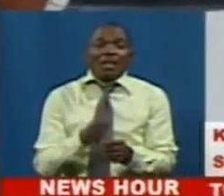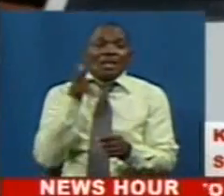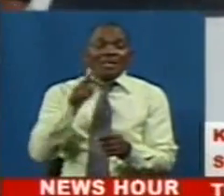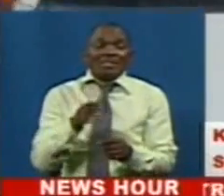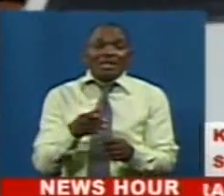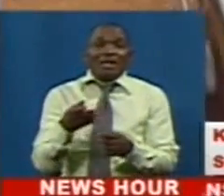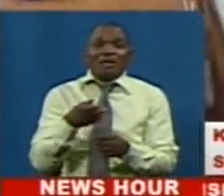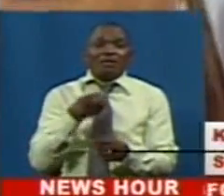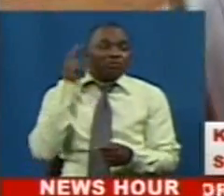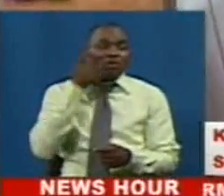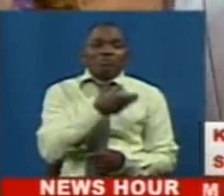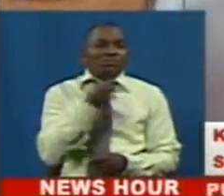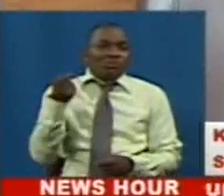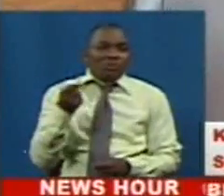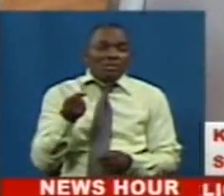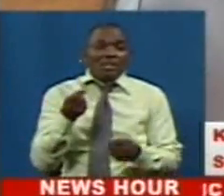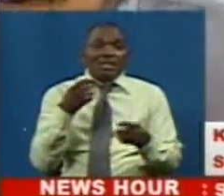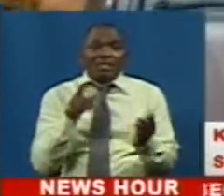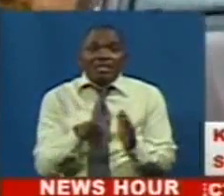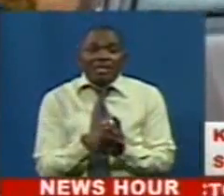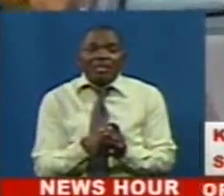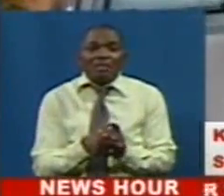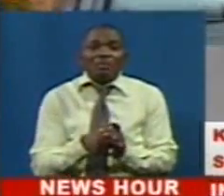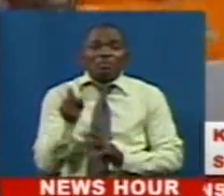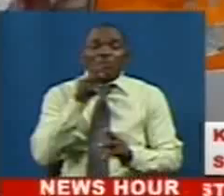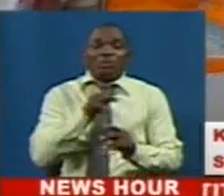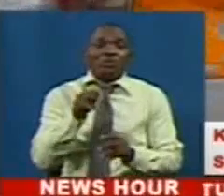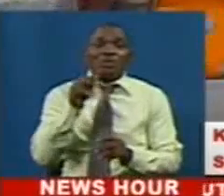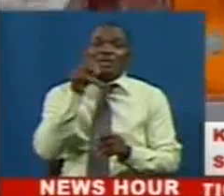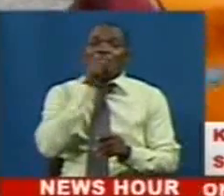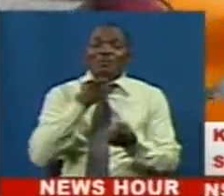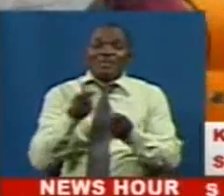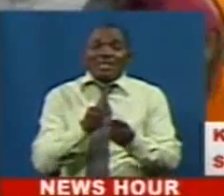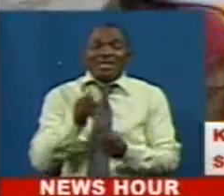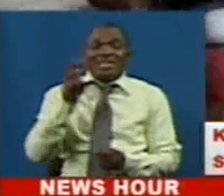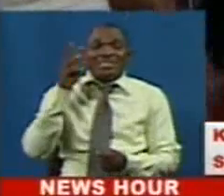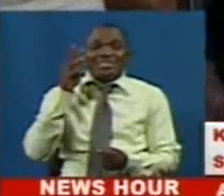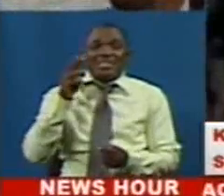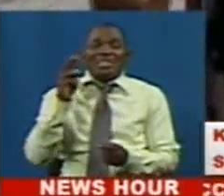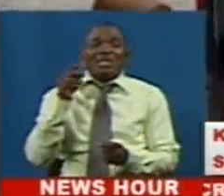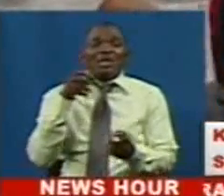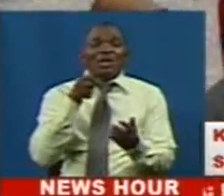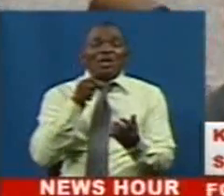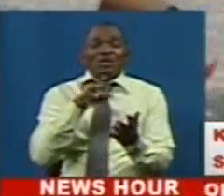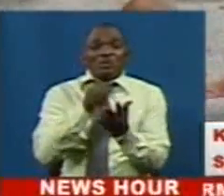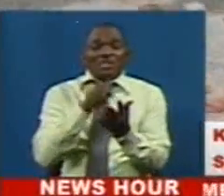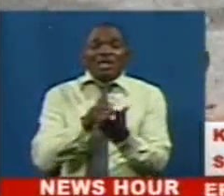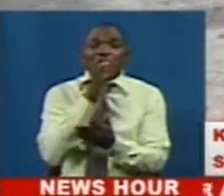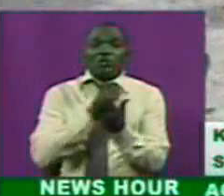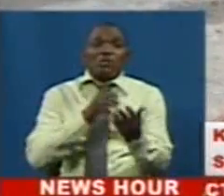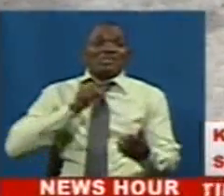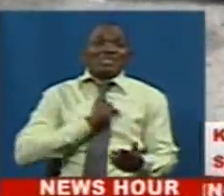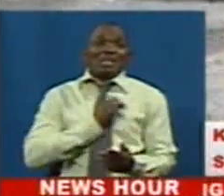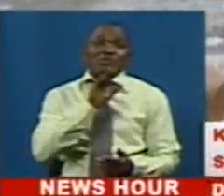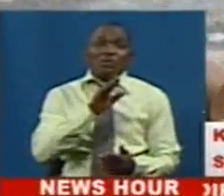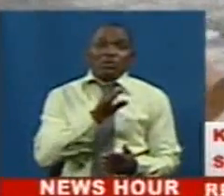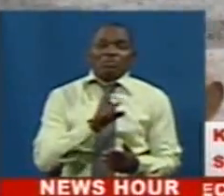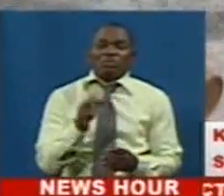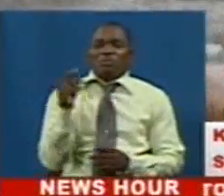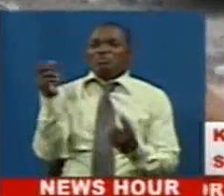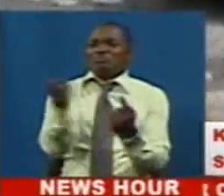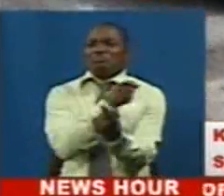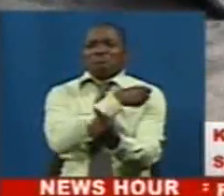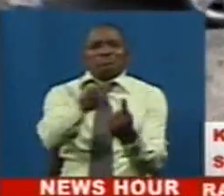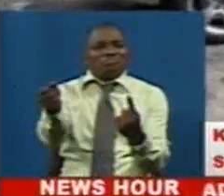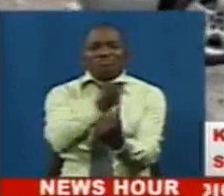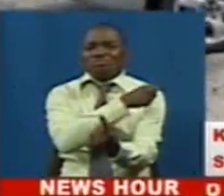lecturer's mobile phone. In the end, at least 16 private vehicles belonging to some staff of the university were badly damaged,